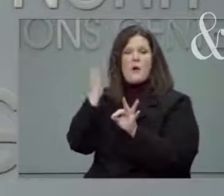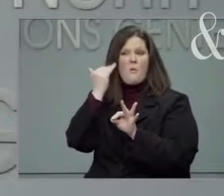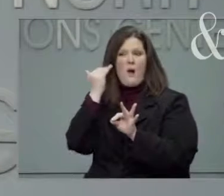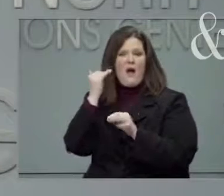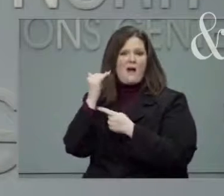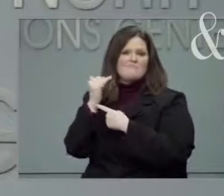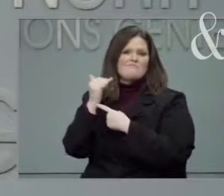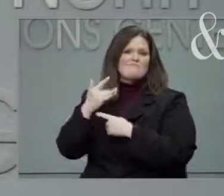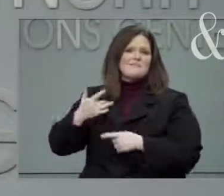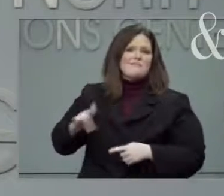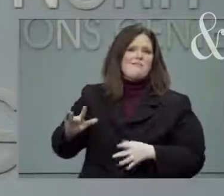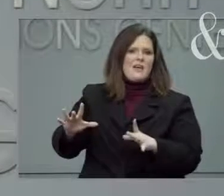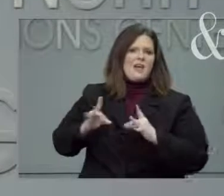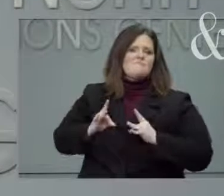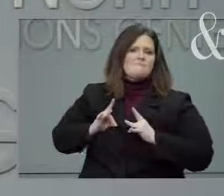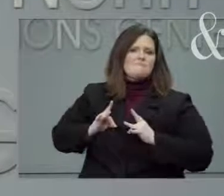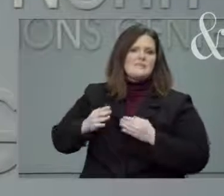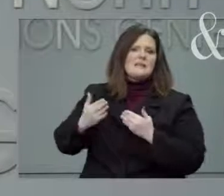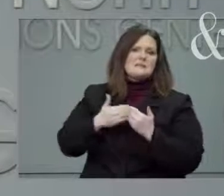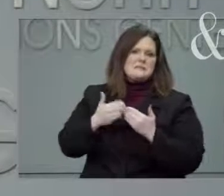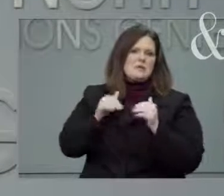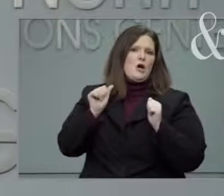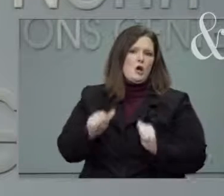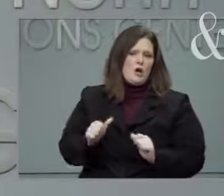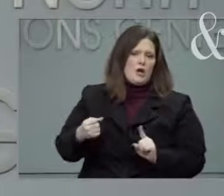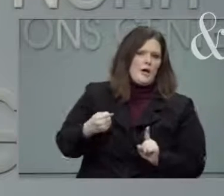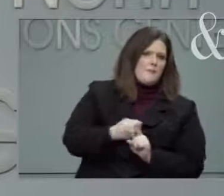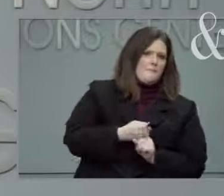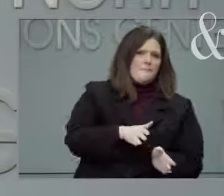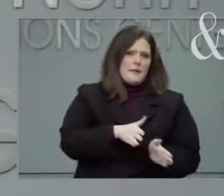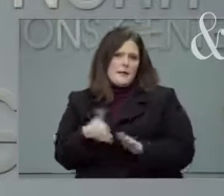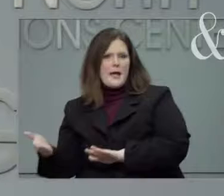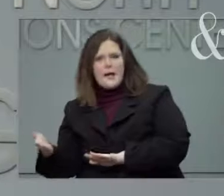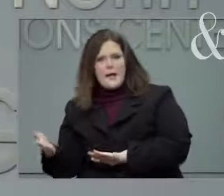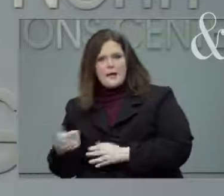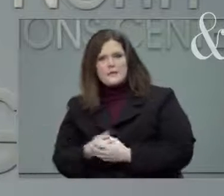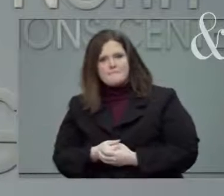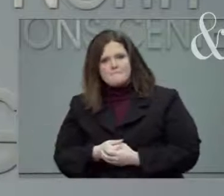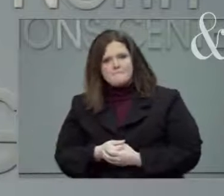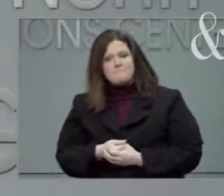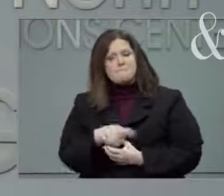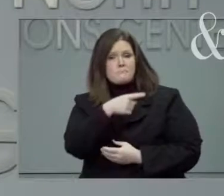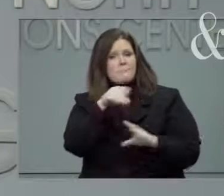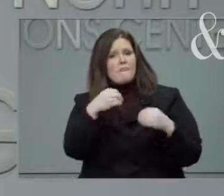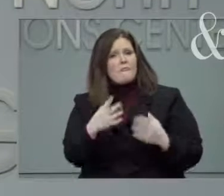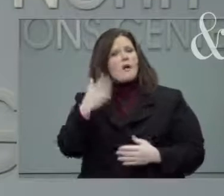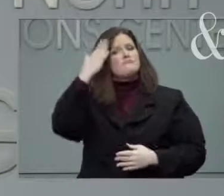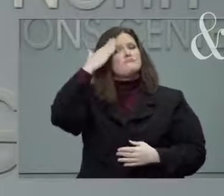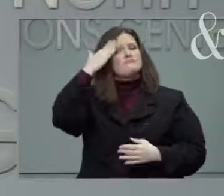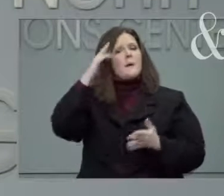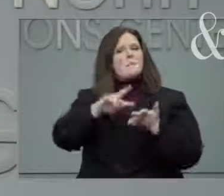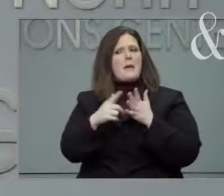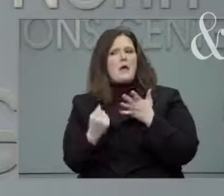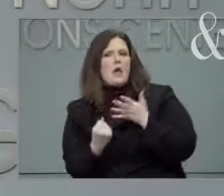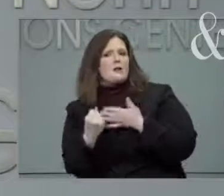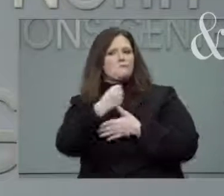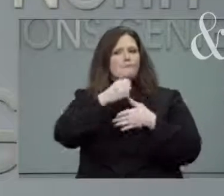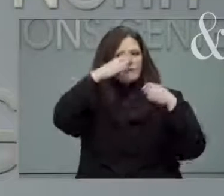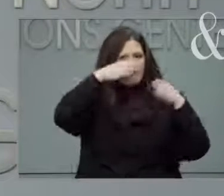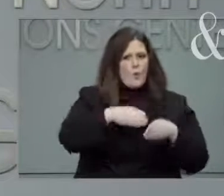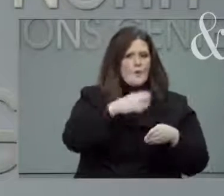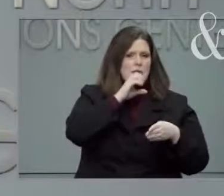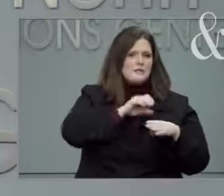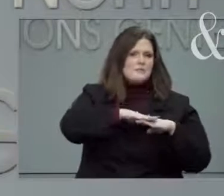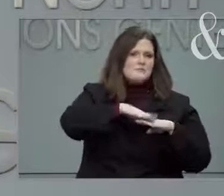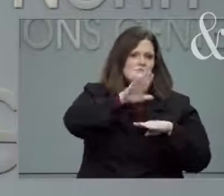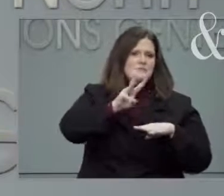of death. As this vaccine process has gone along, I think providers have figured out